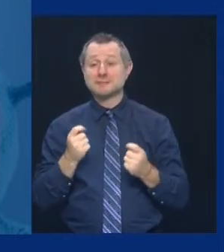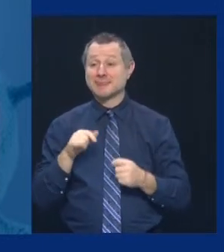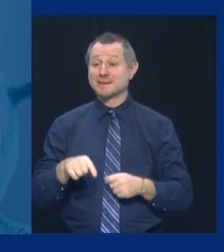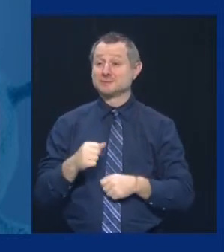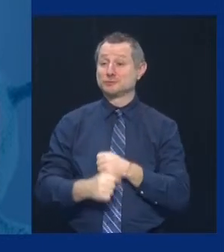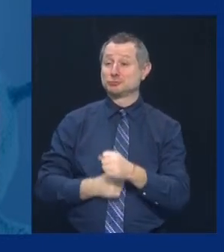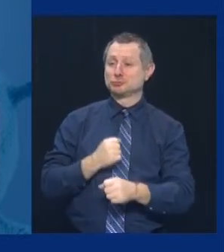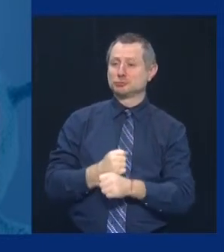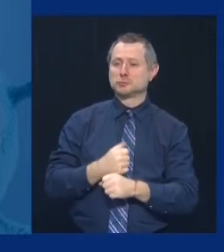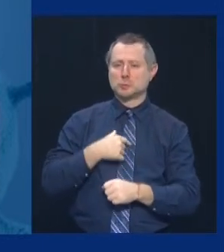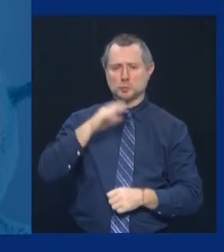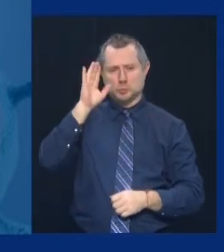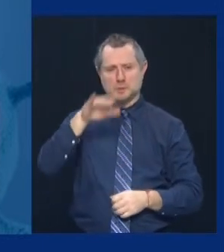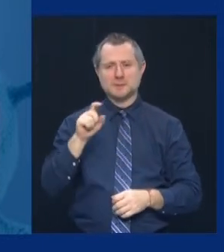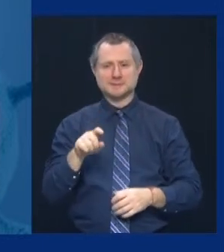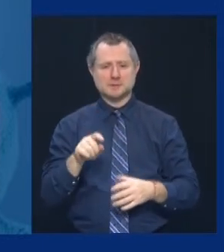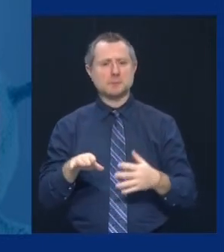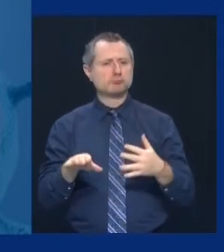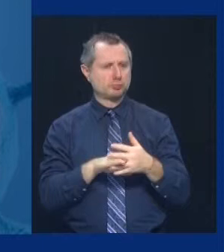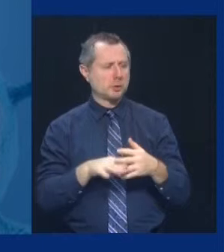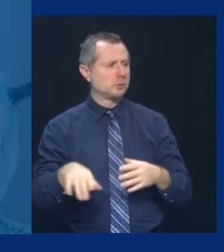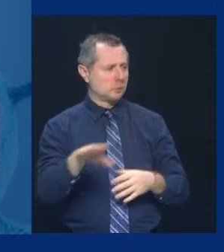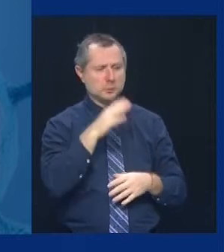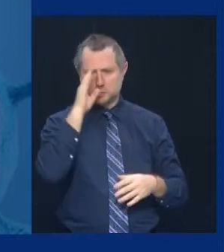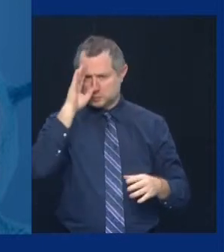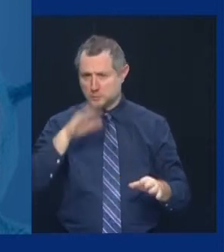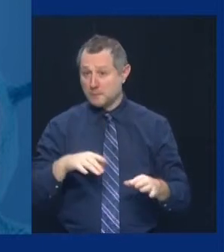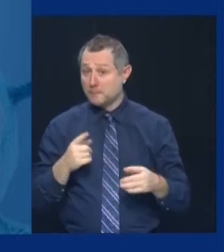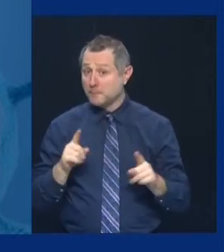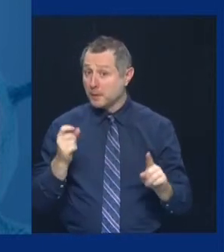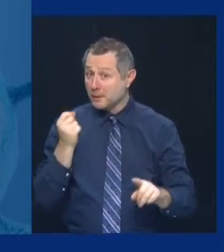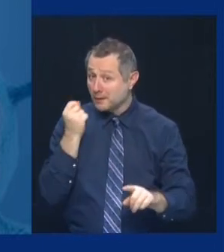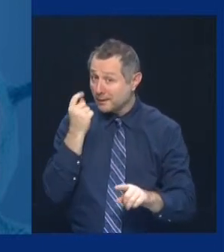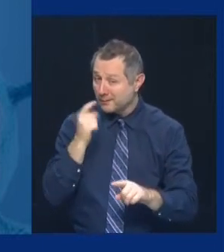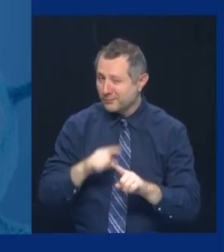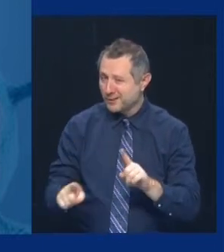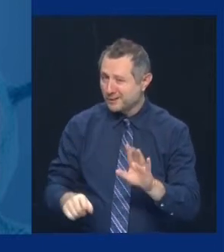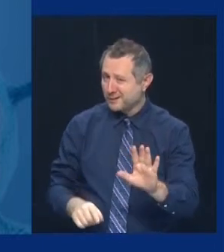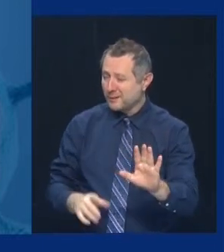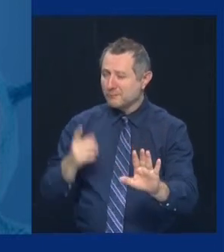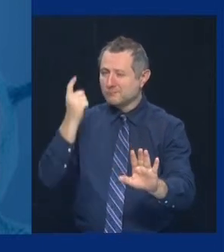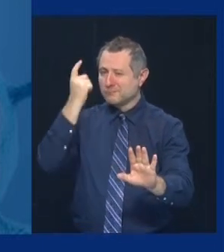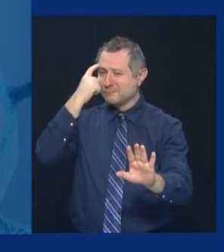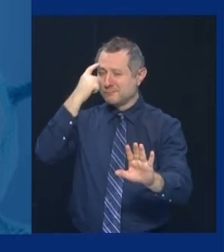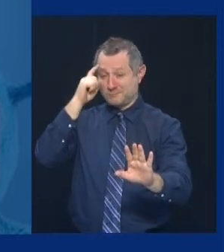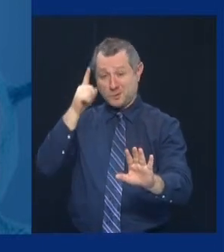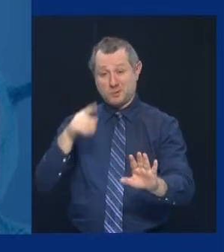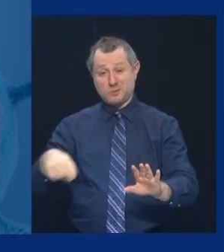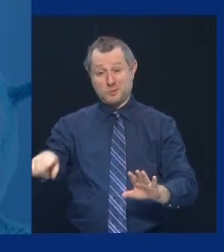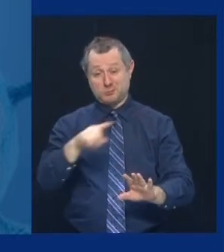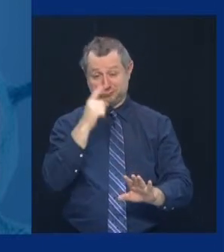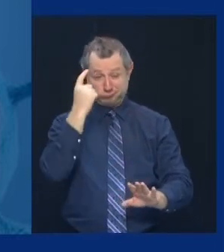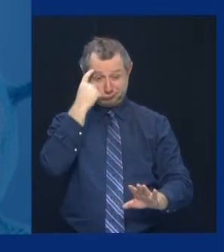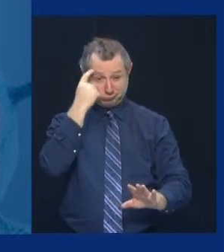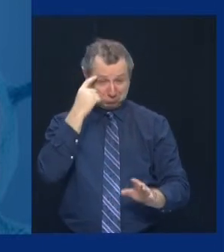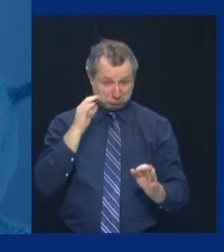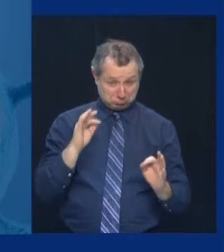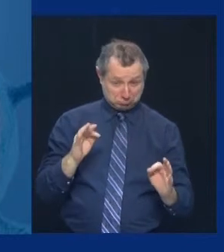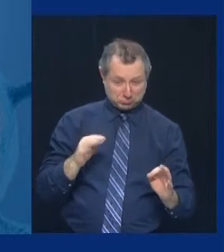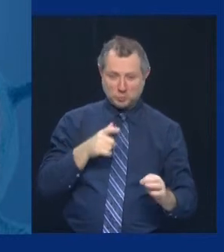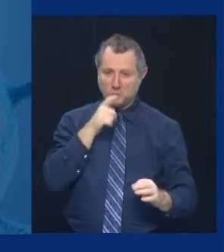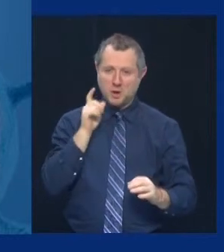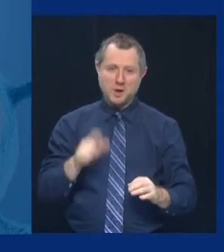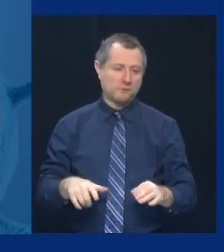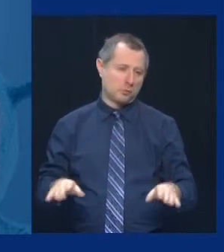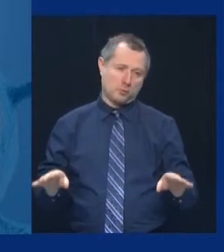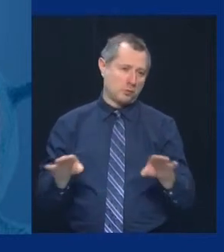need a break. But be smart. And if we're smart, then we can avoid shutdowns because we control